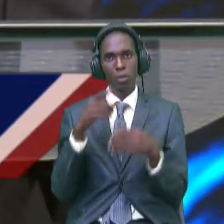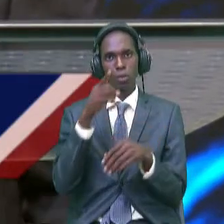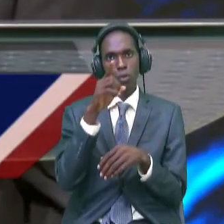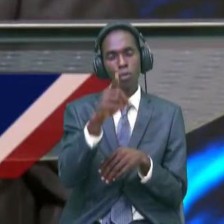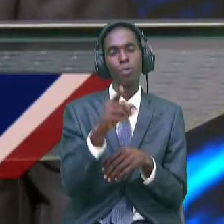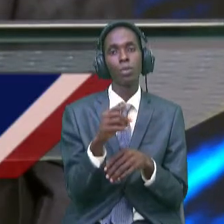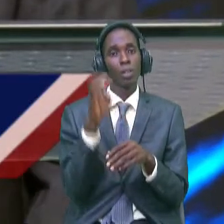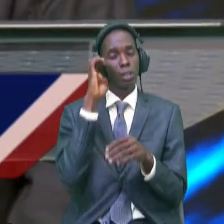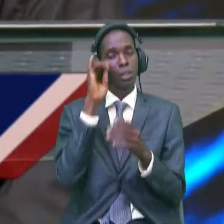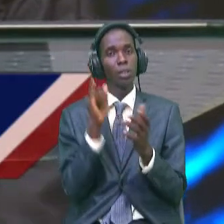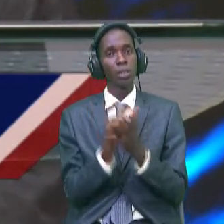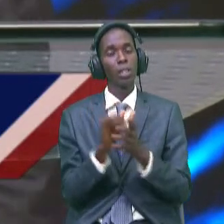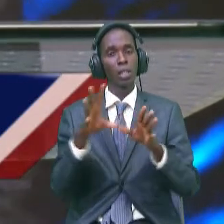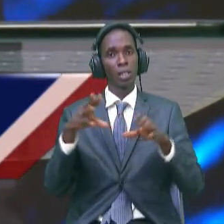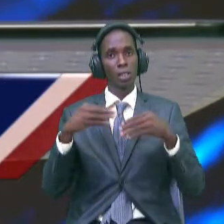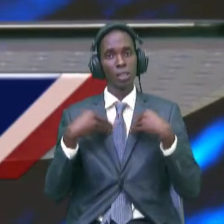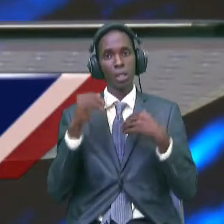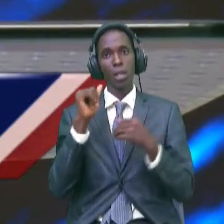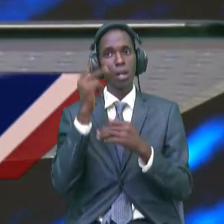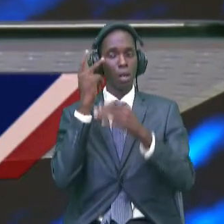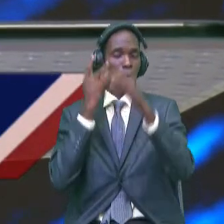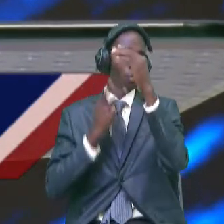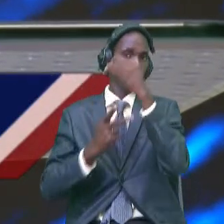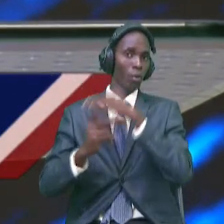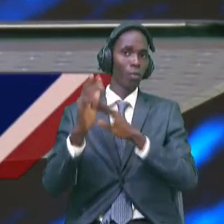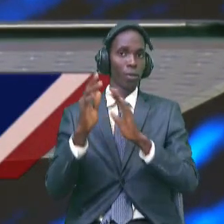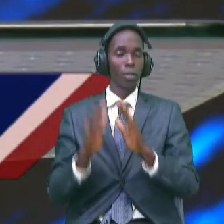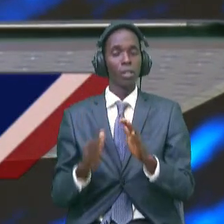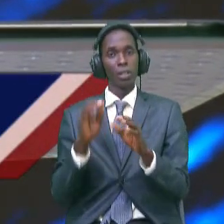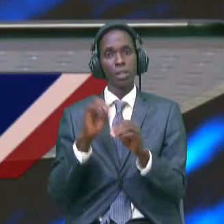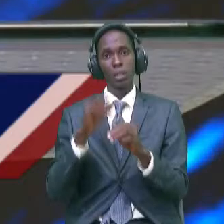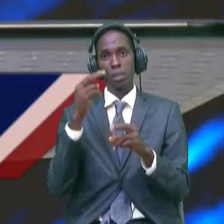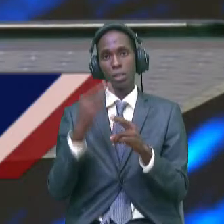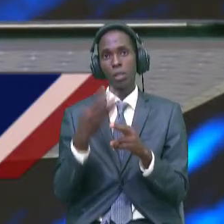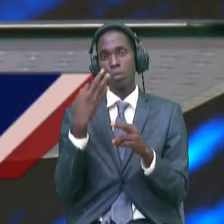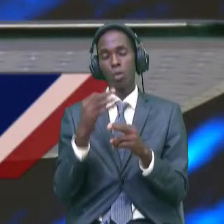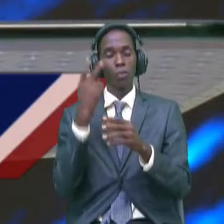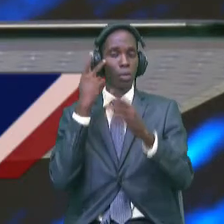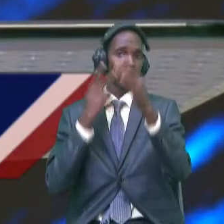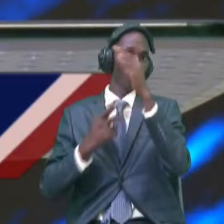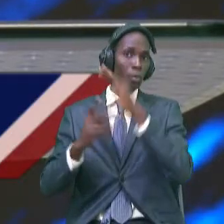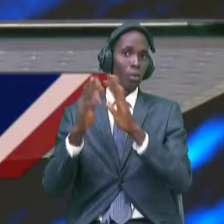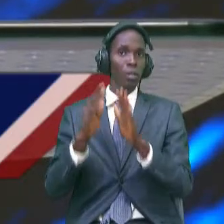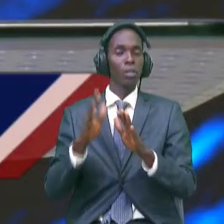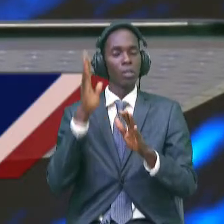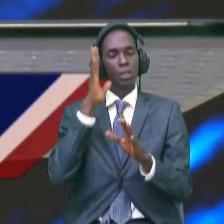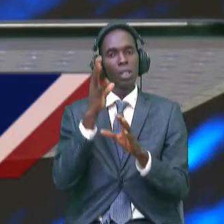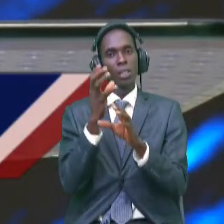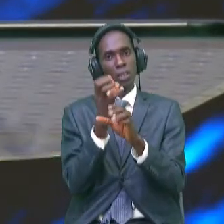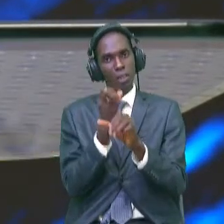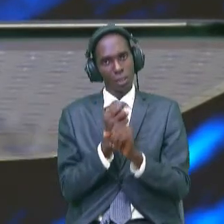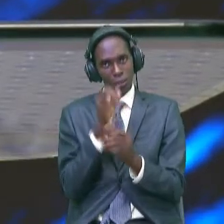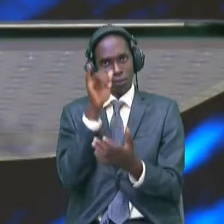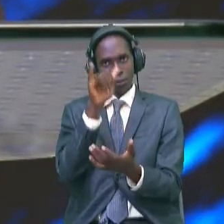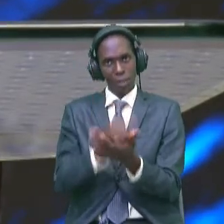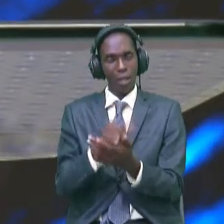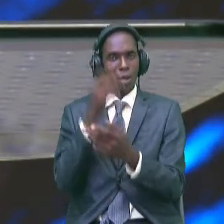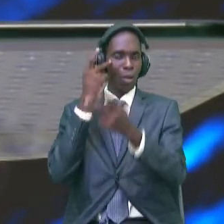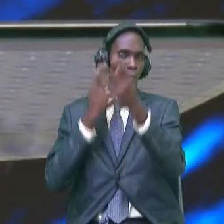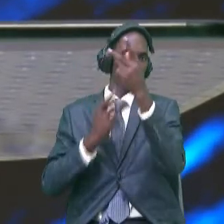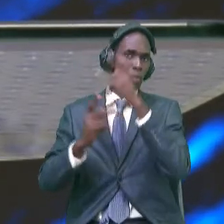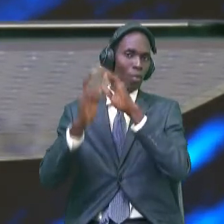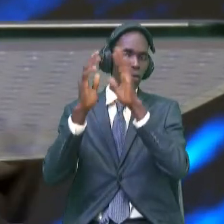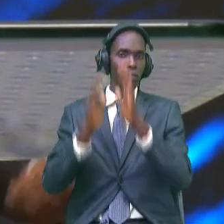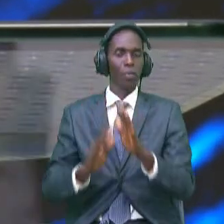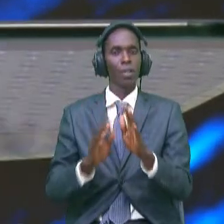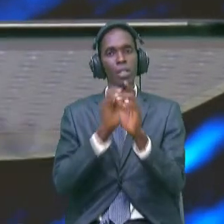a prophet in the name of a prophet shall receive a prophet's reward. He that receiveth